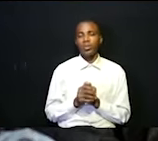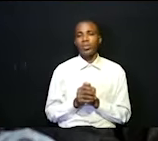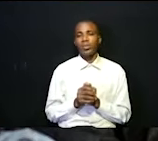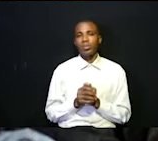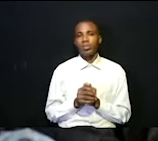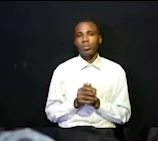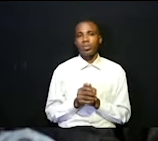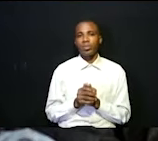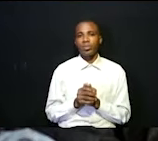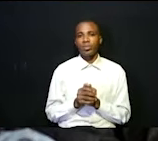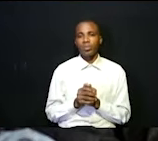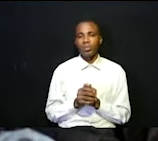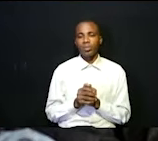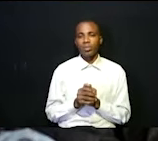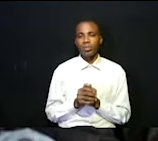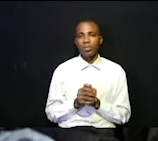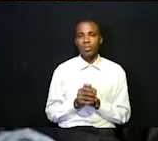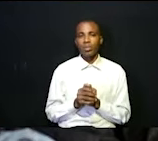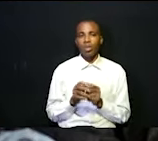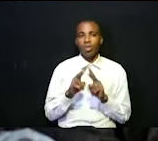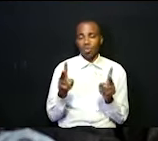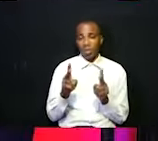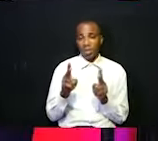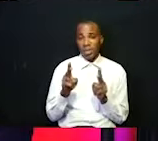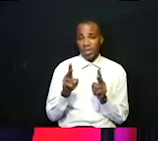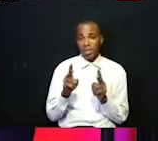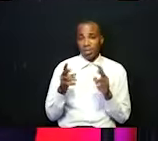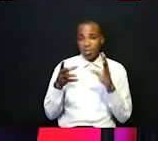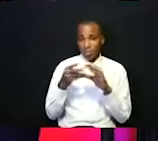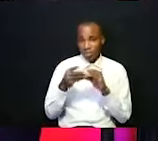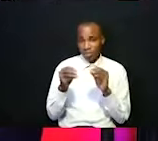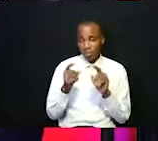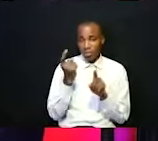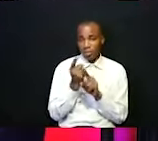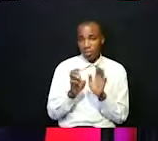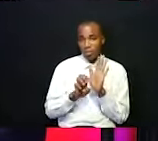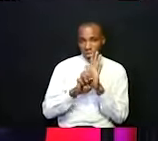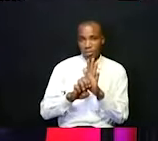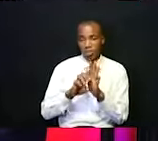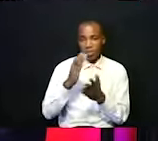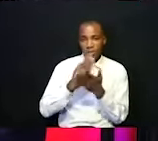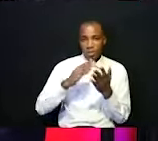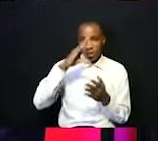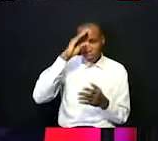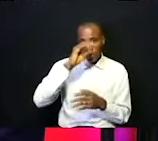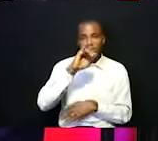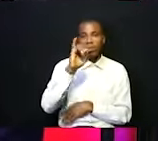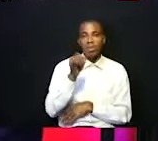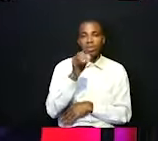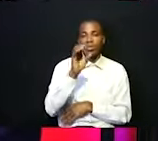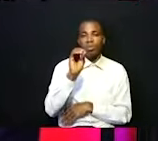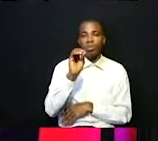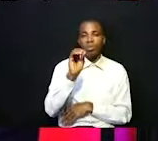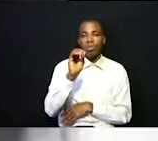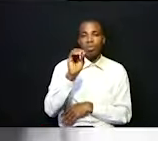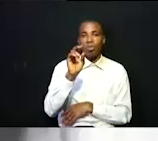is exemplified in the life of one Jonathan Edwards. He lived just for 55 years between 1703